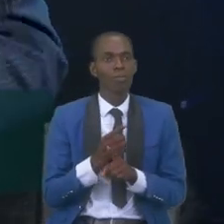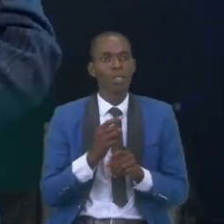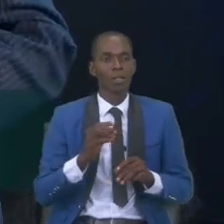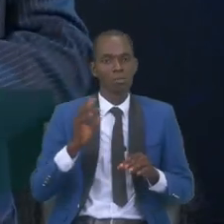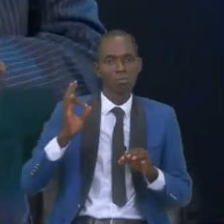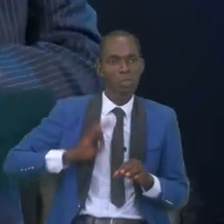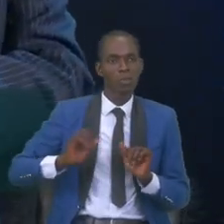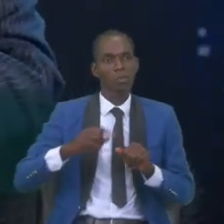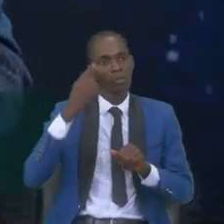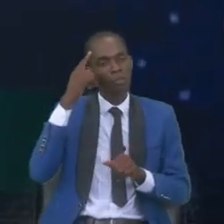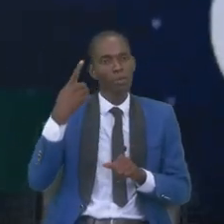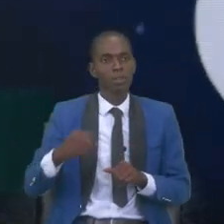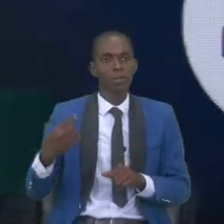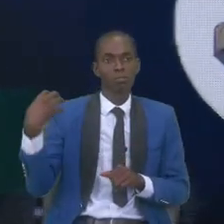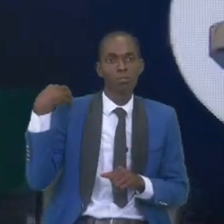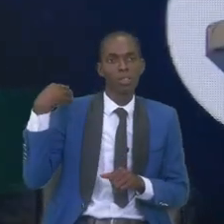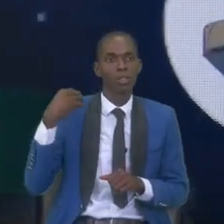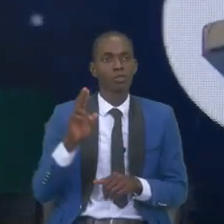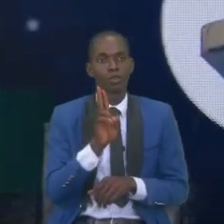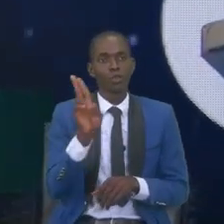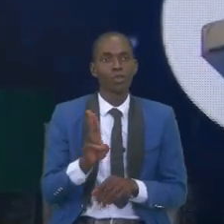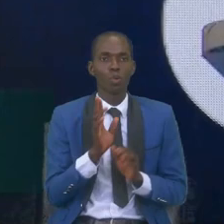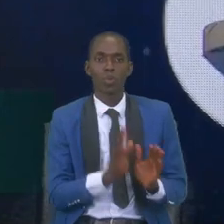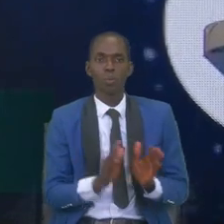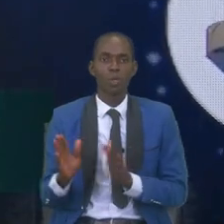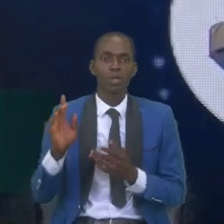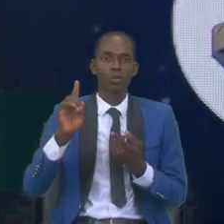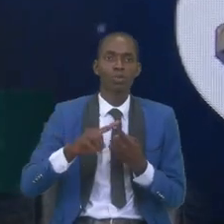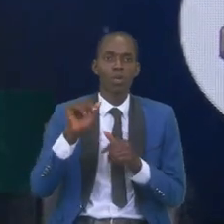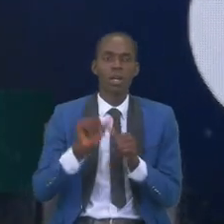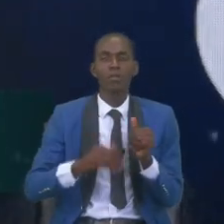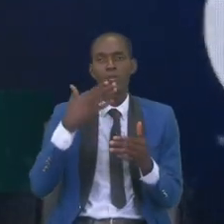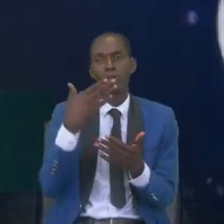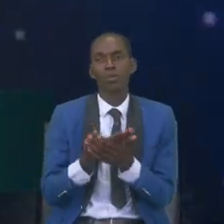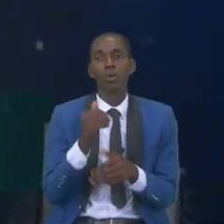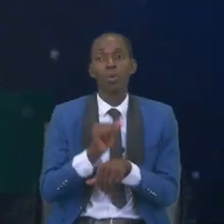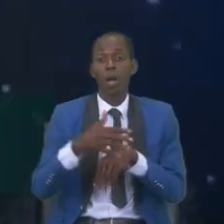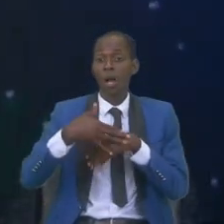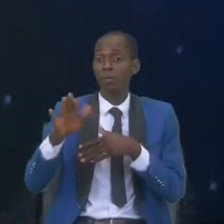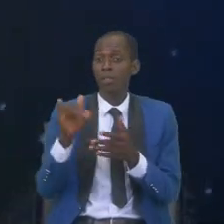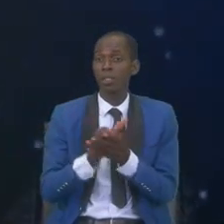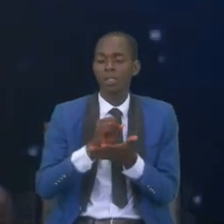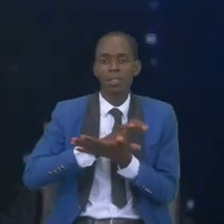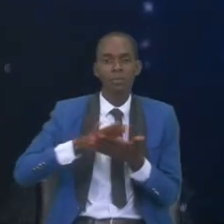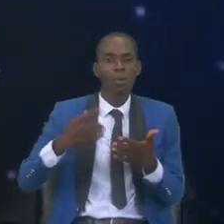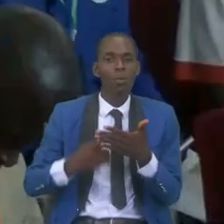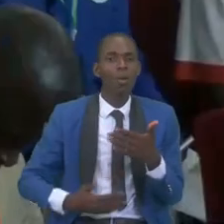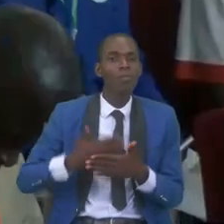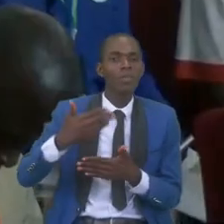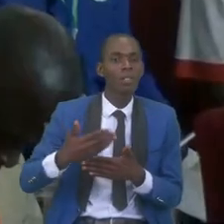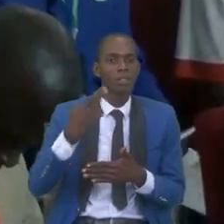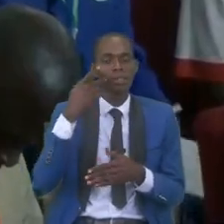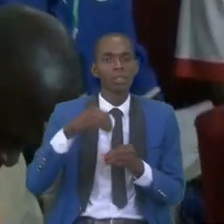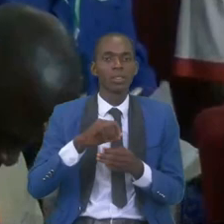the master's use, prepared unto every good work. After that sanctification, look at verse 22. In